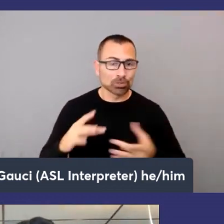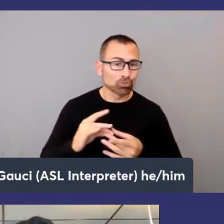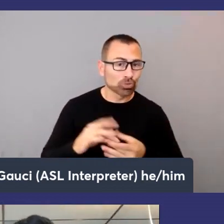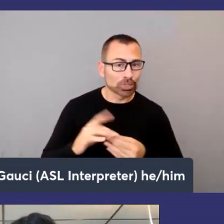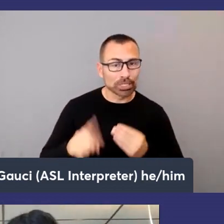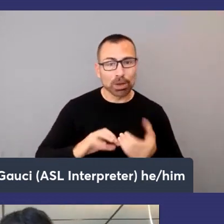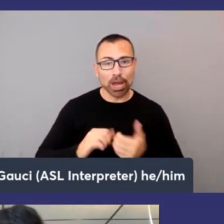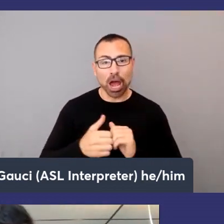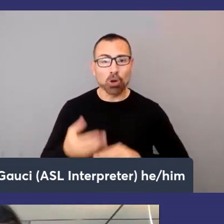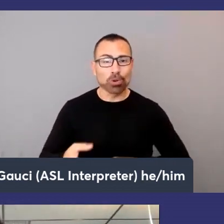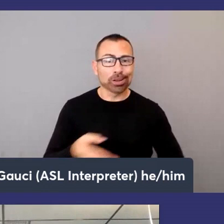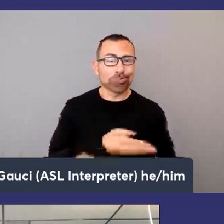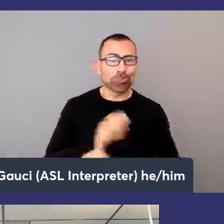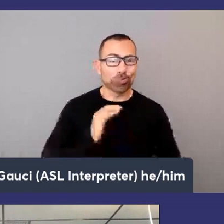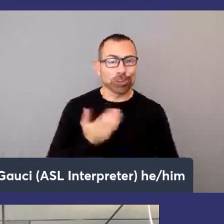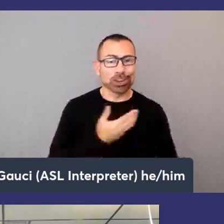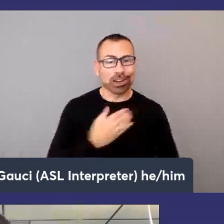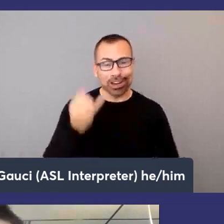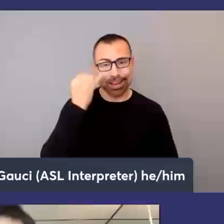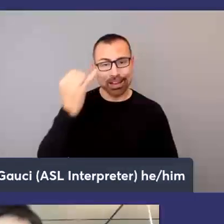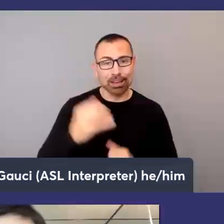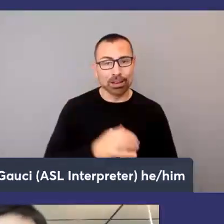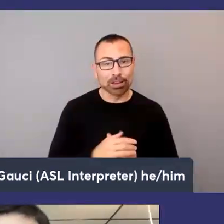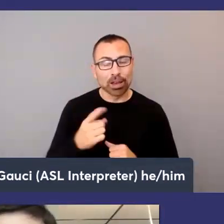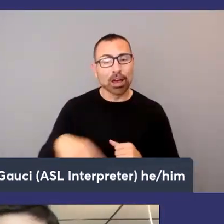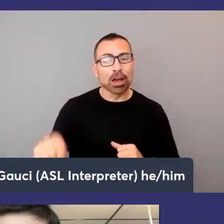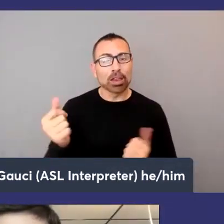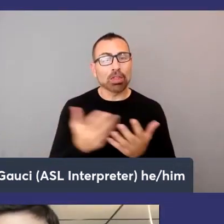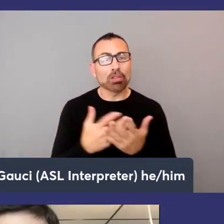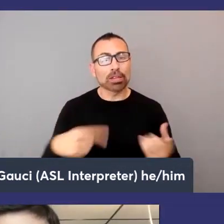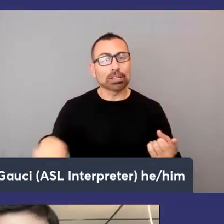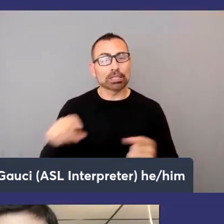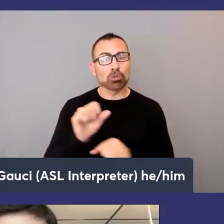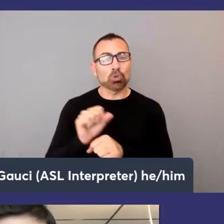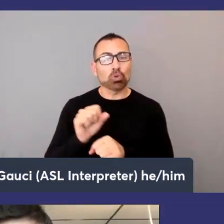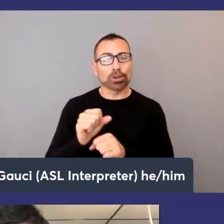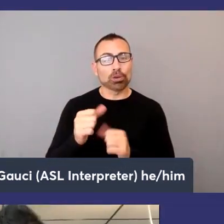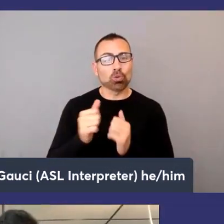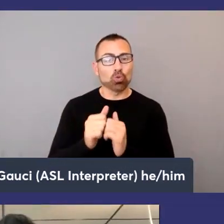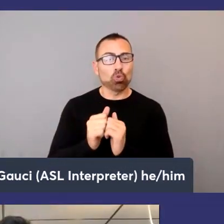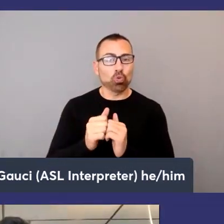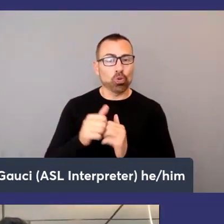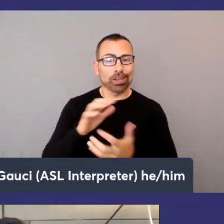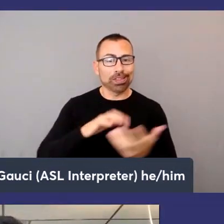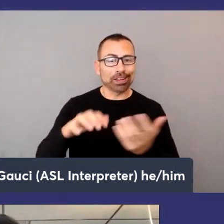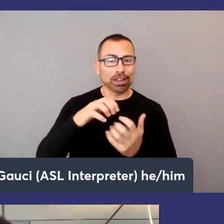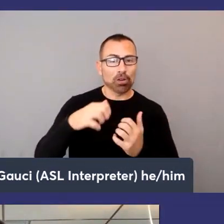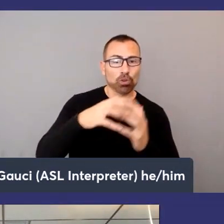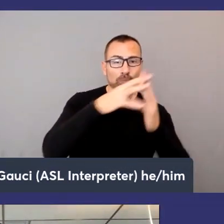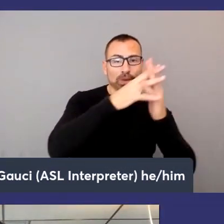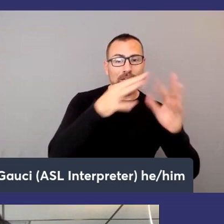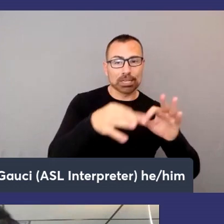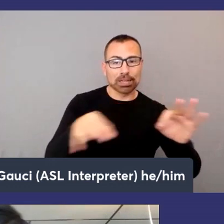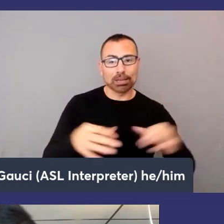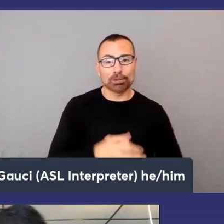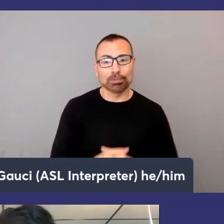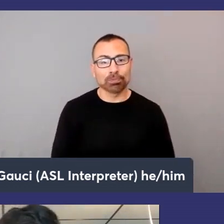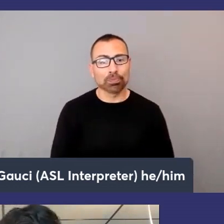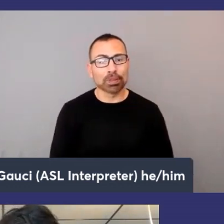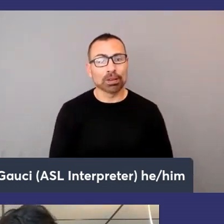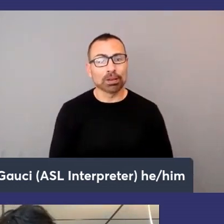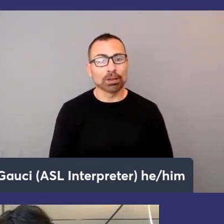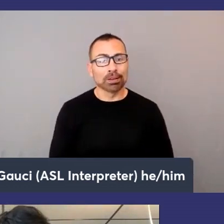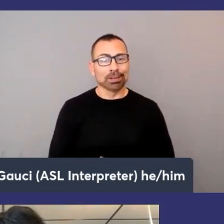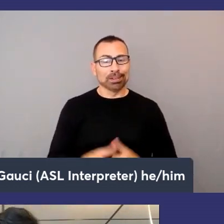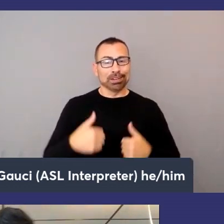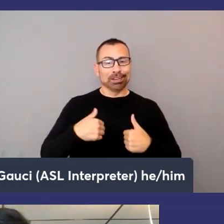our developer experience, as well as like things that we are working around CloudFormation language. Very exciting. I'm been looking forward to the